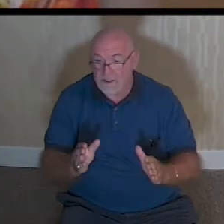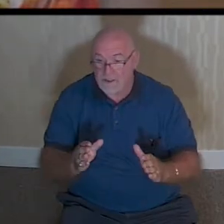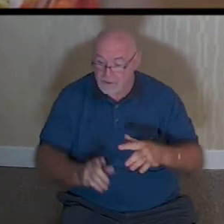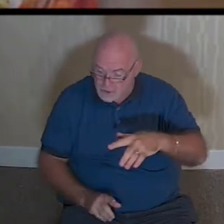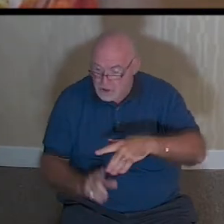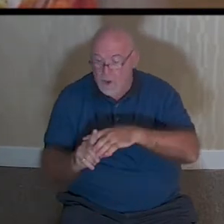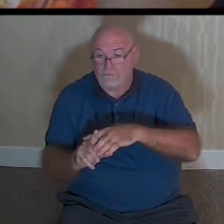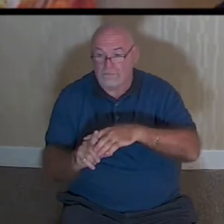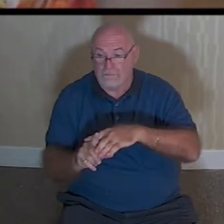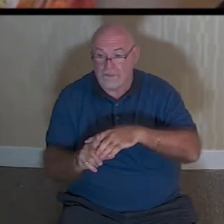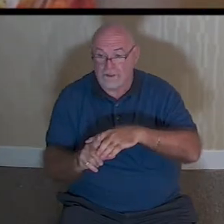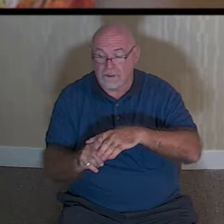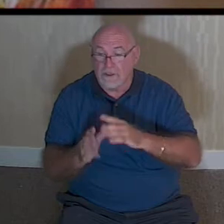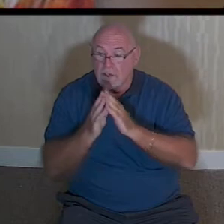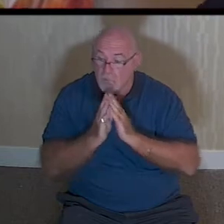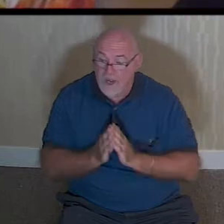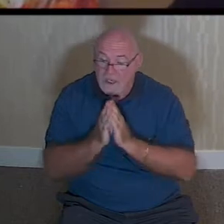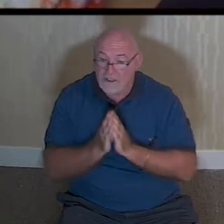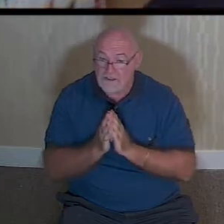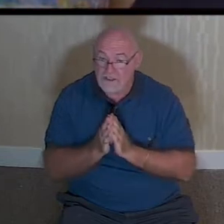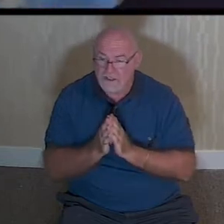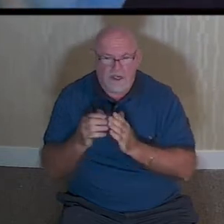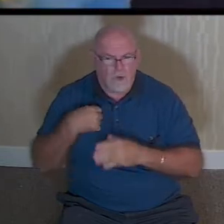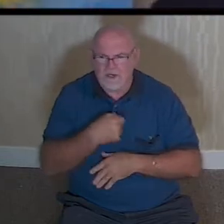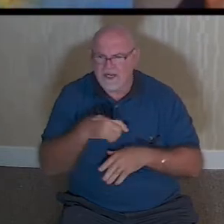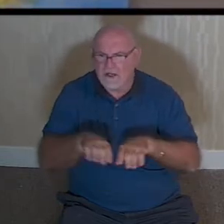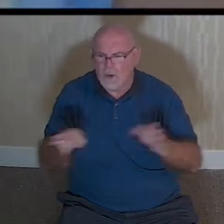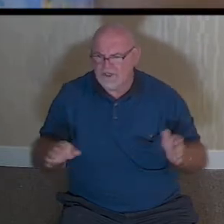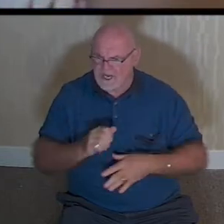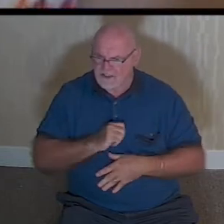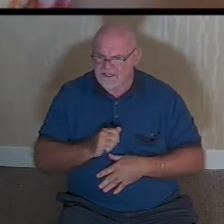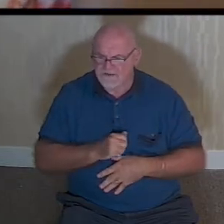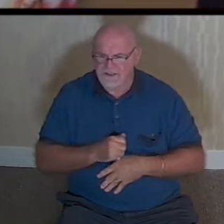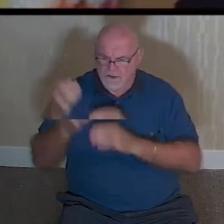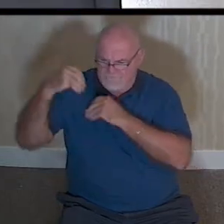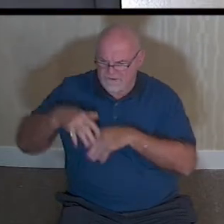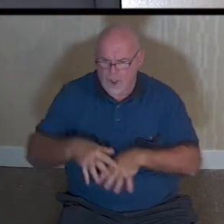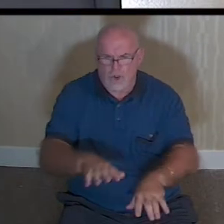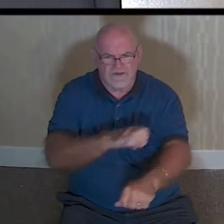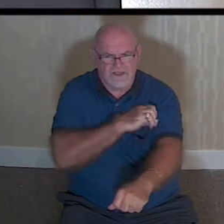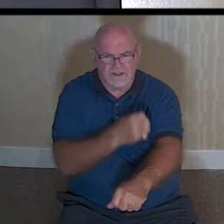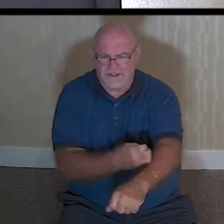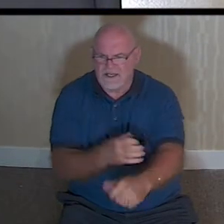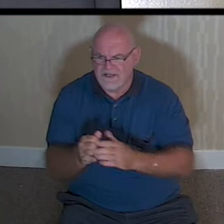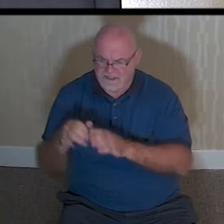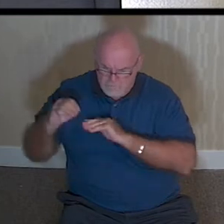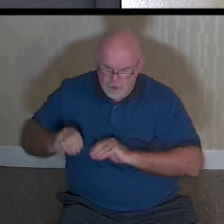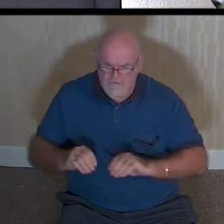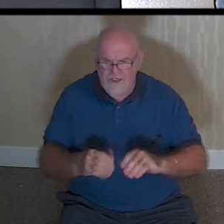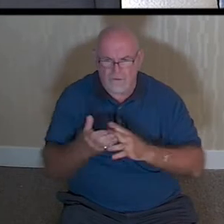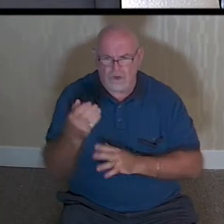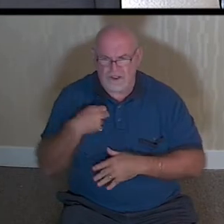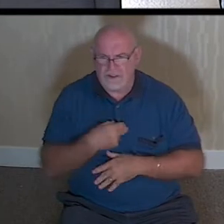up. Prayers are so that we can open ourselves up to this flow of energy that's moving through us, to